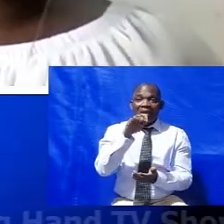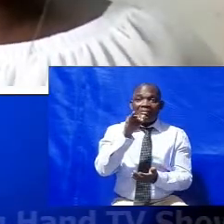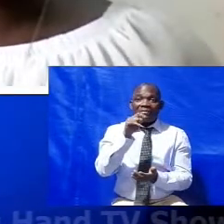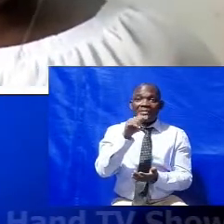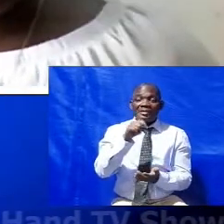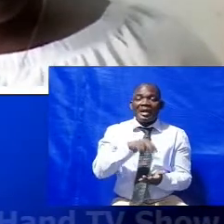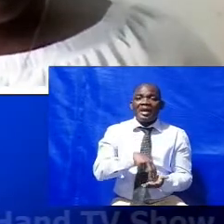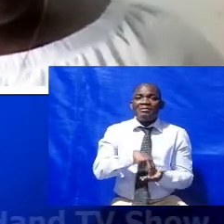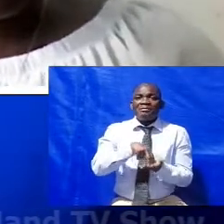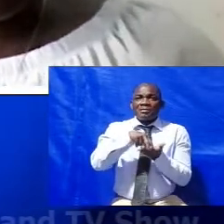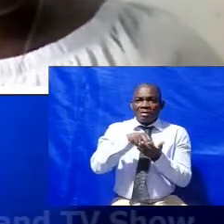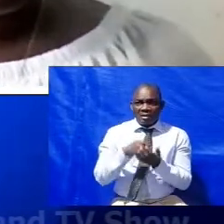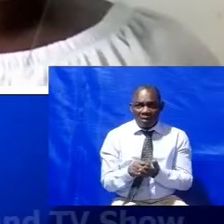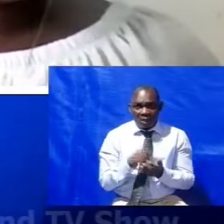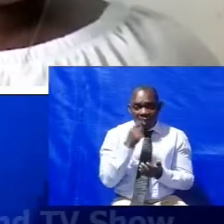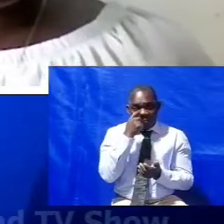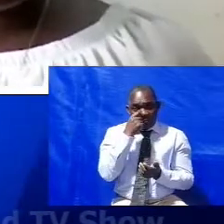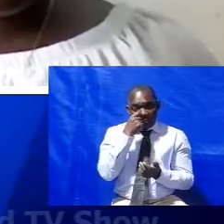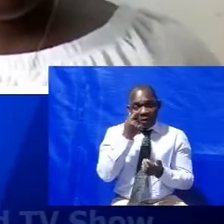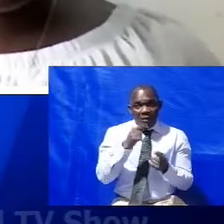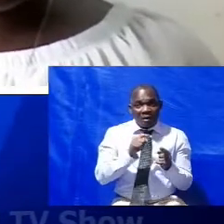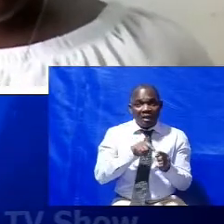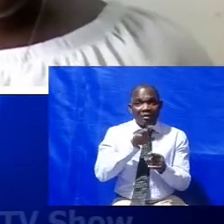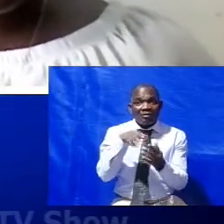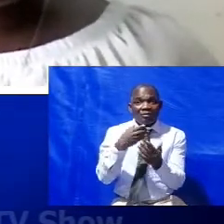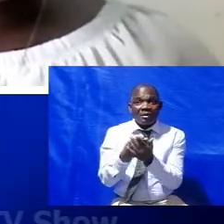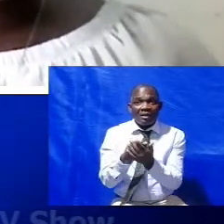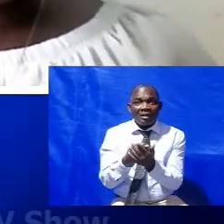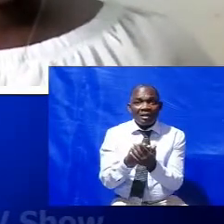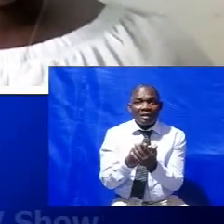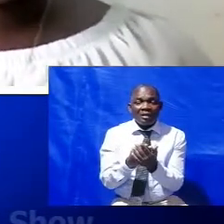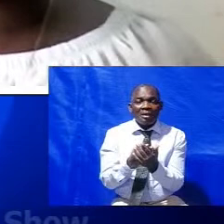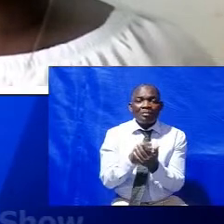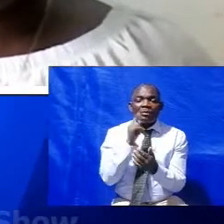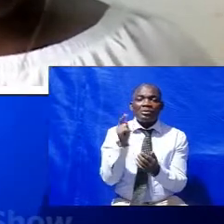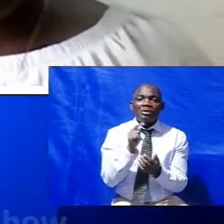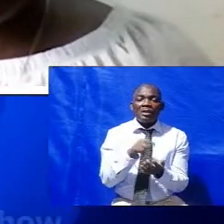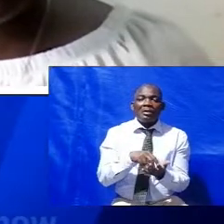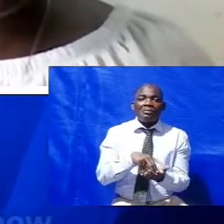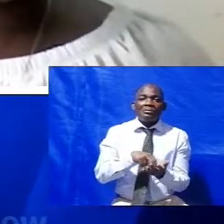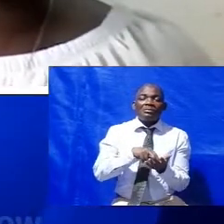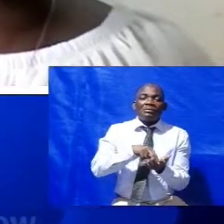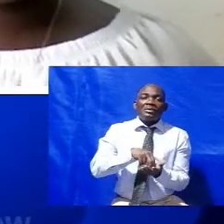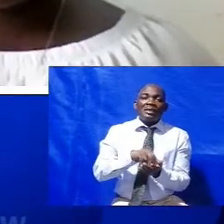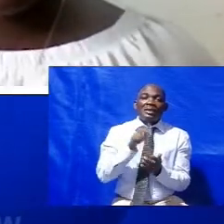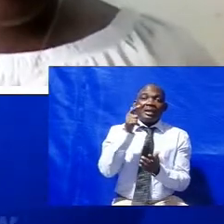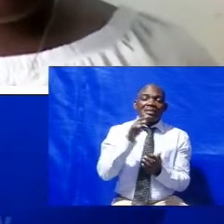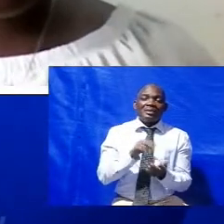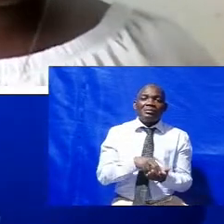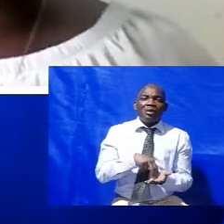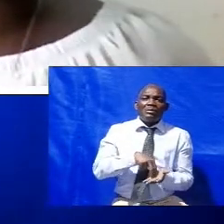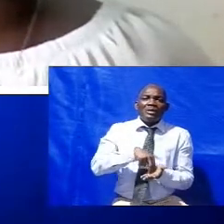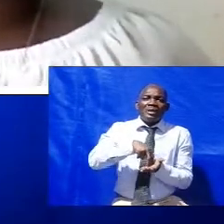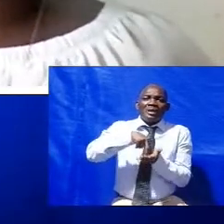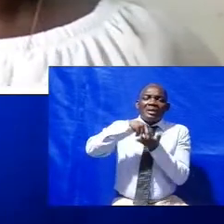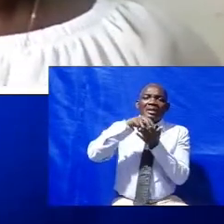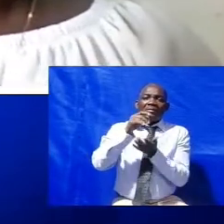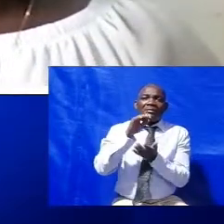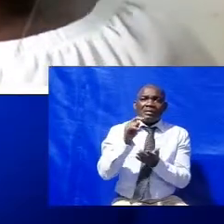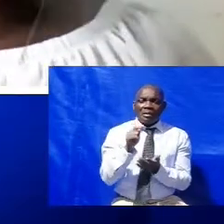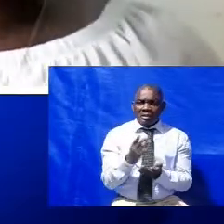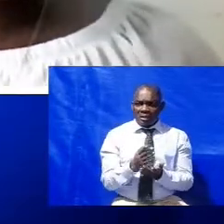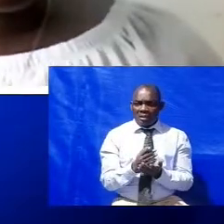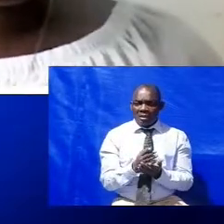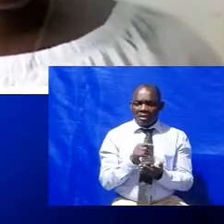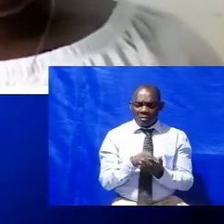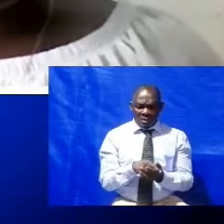I can only imagine. There's this day I go, and then I have to use a lift to get us to some room.